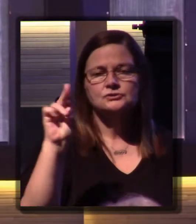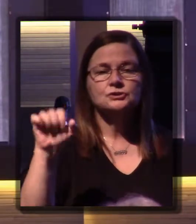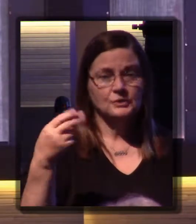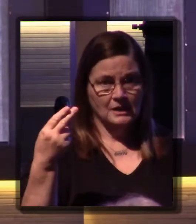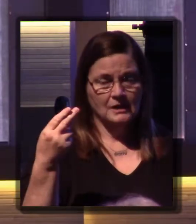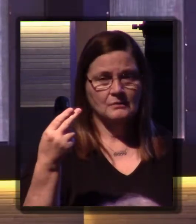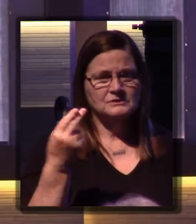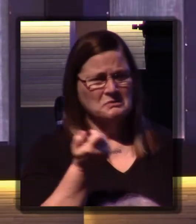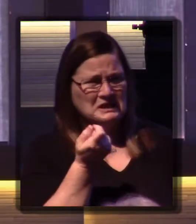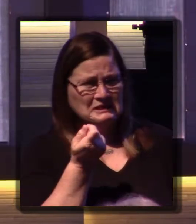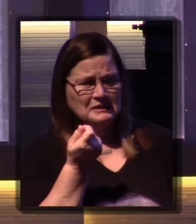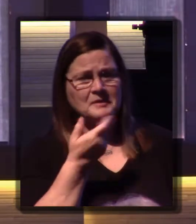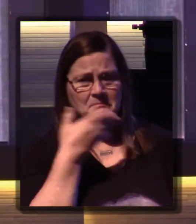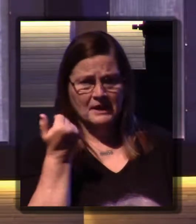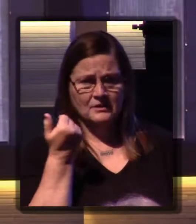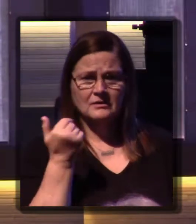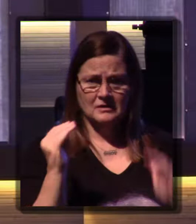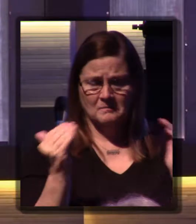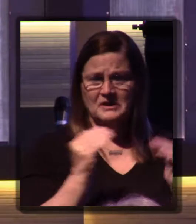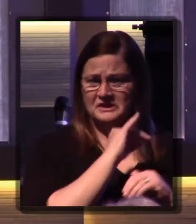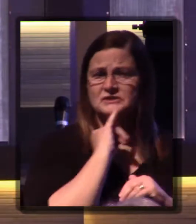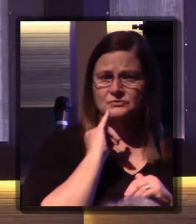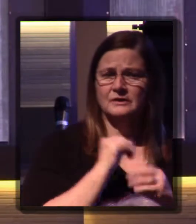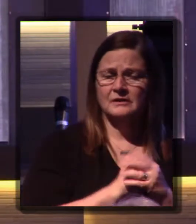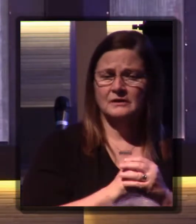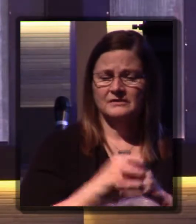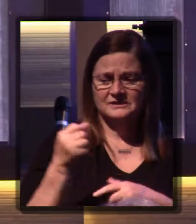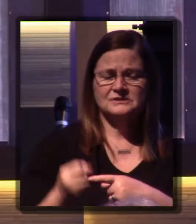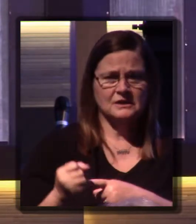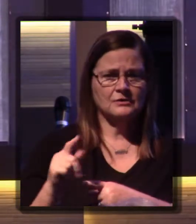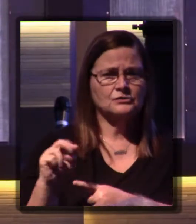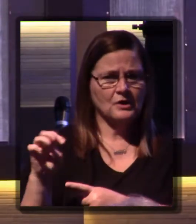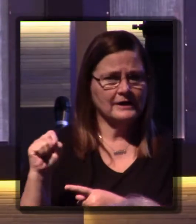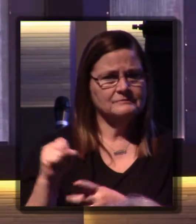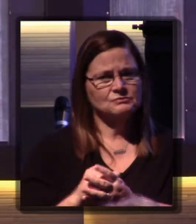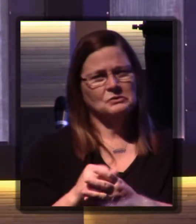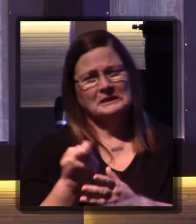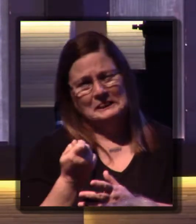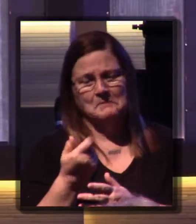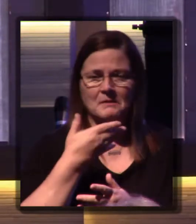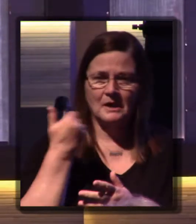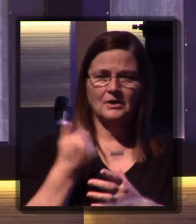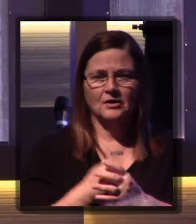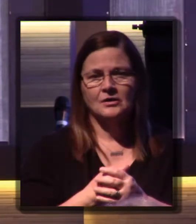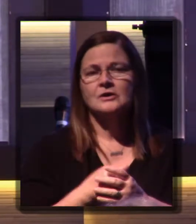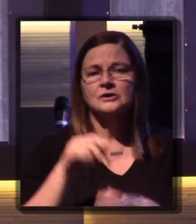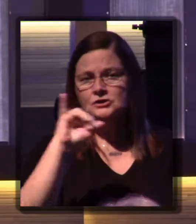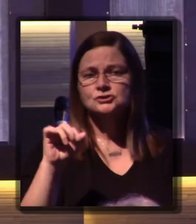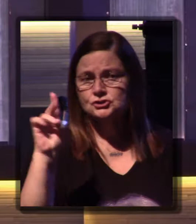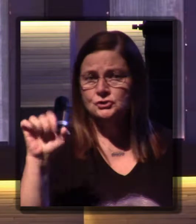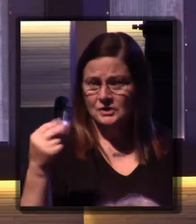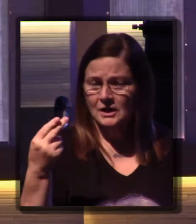Judah was only marginally better than Israel at the time, the southern tribes. And Judah was